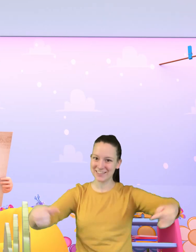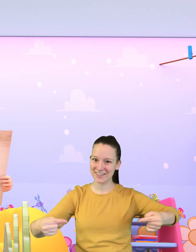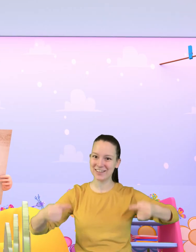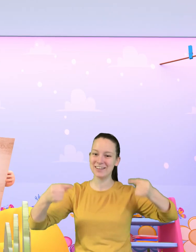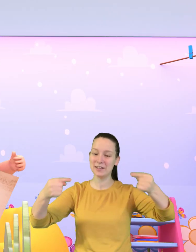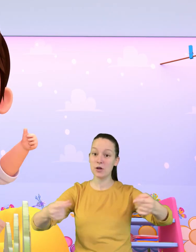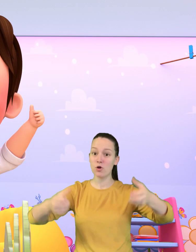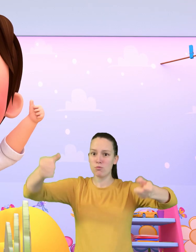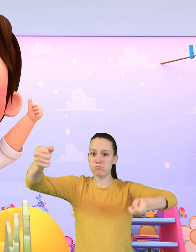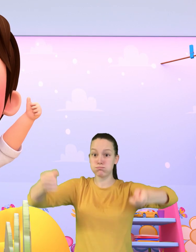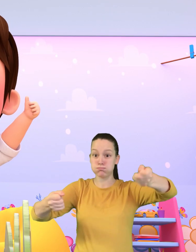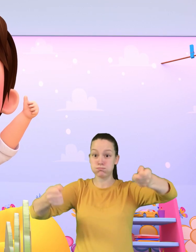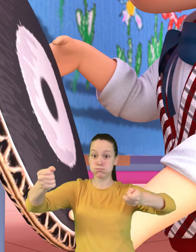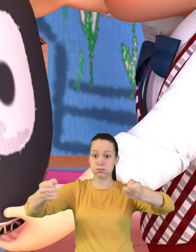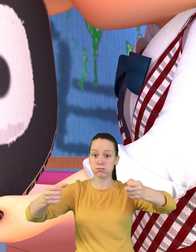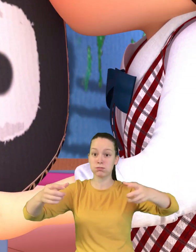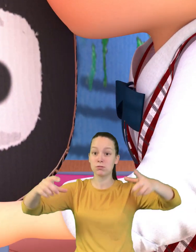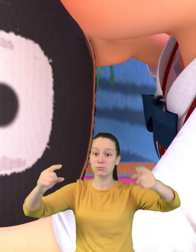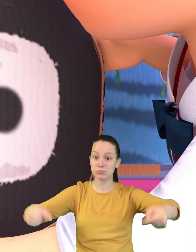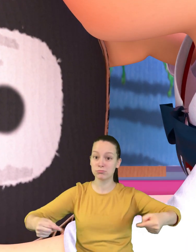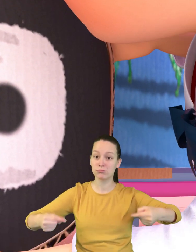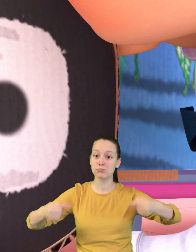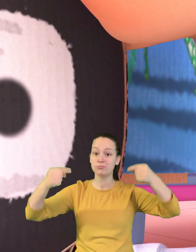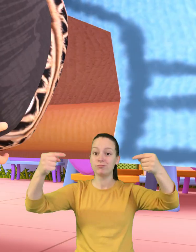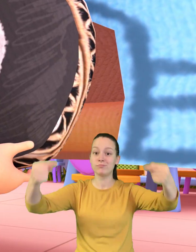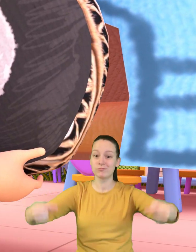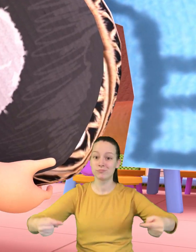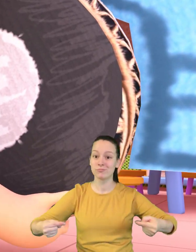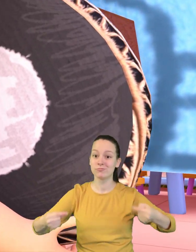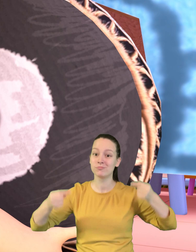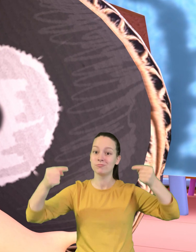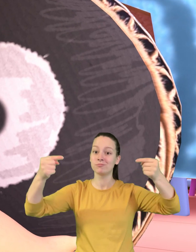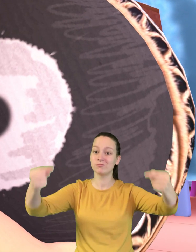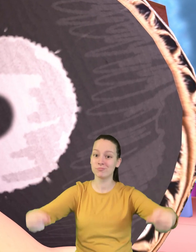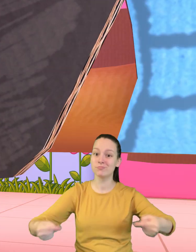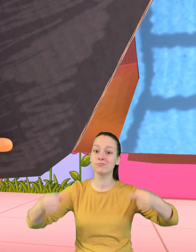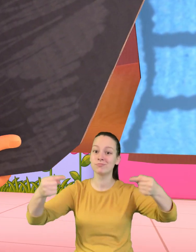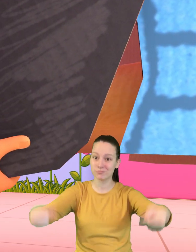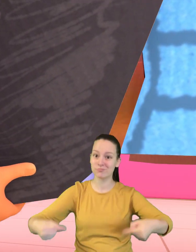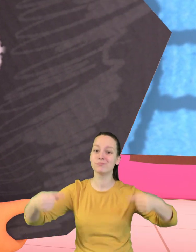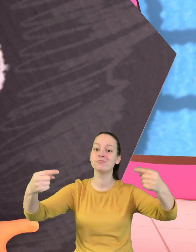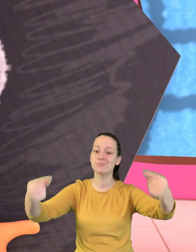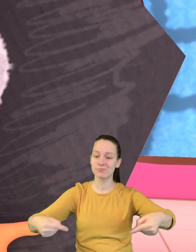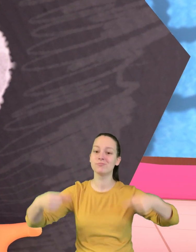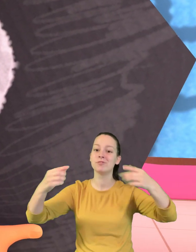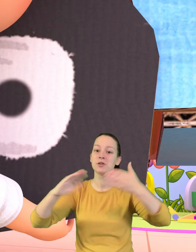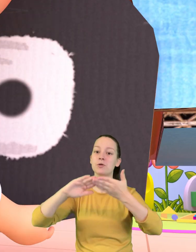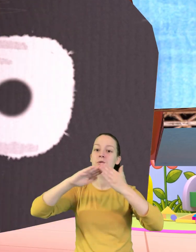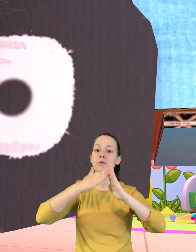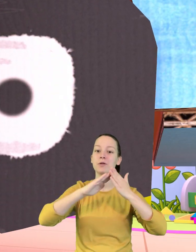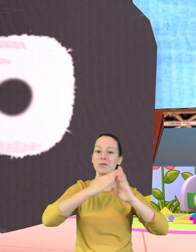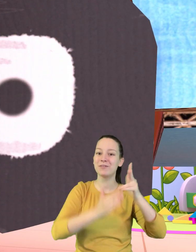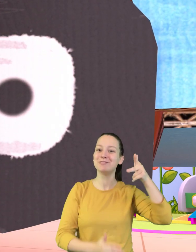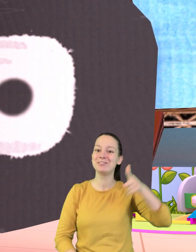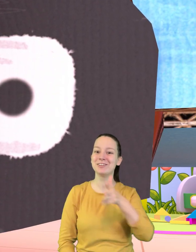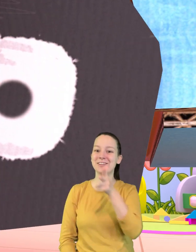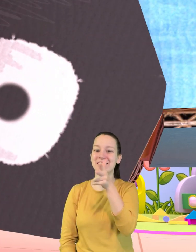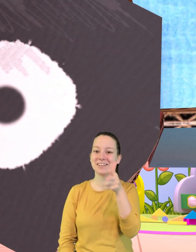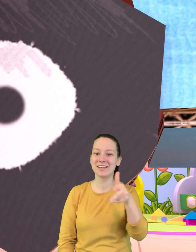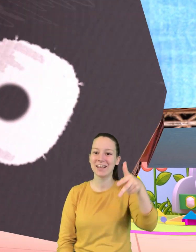round and round the wheels on the bus go round and round